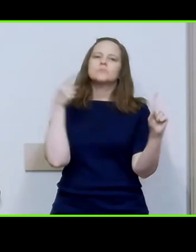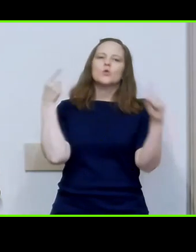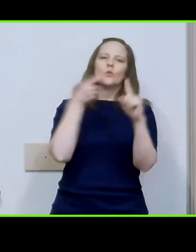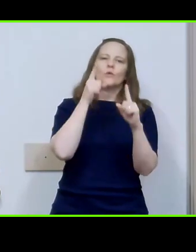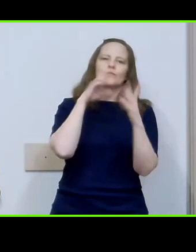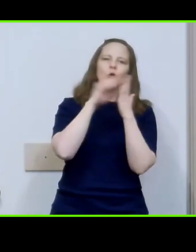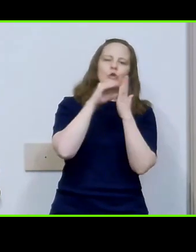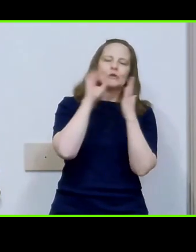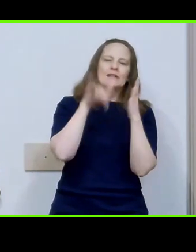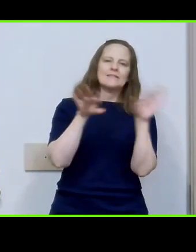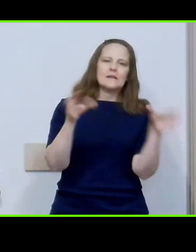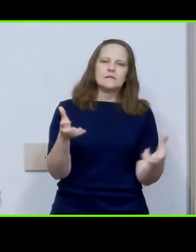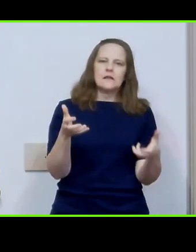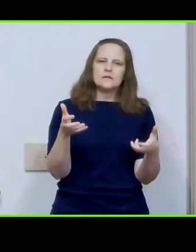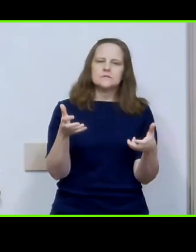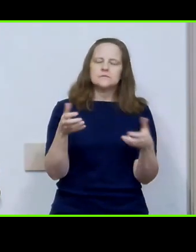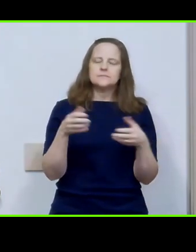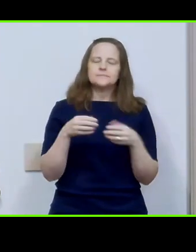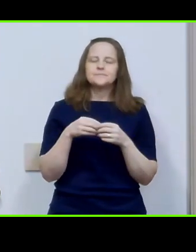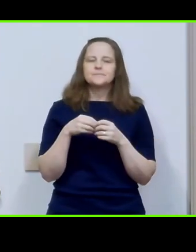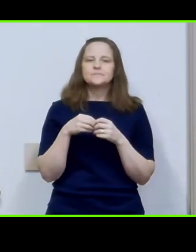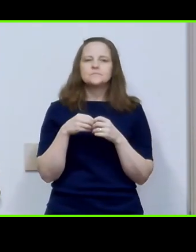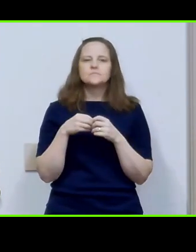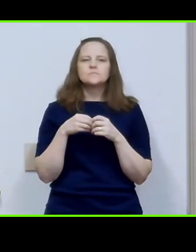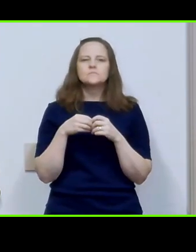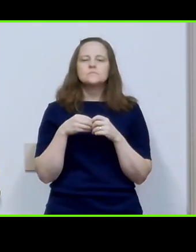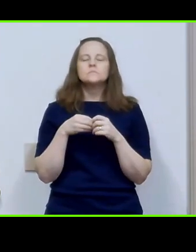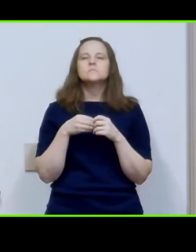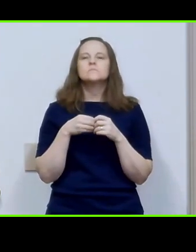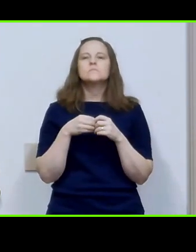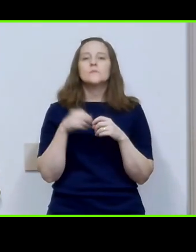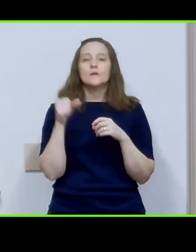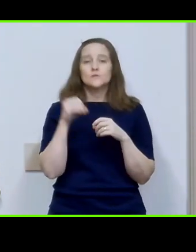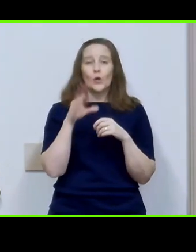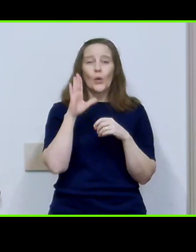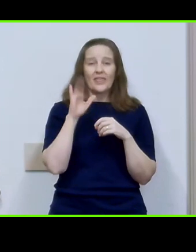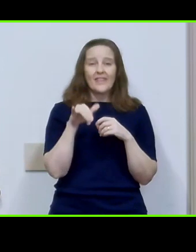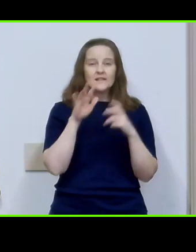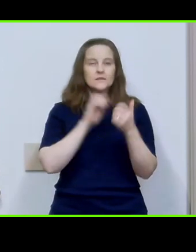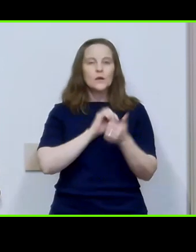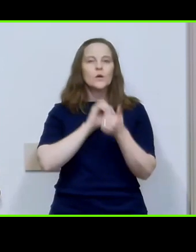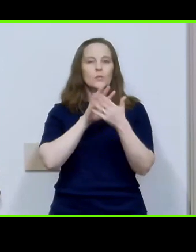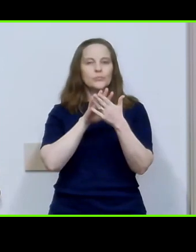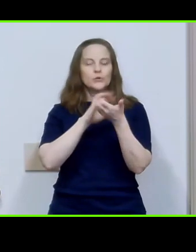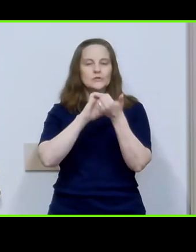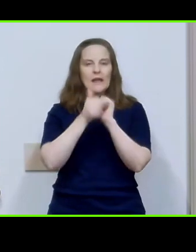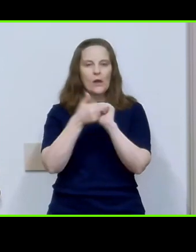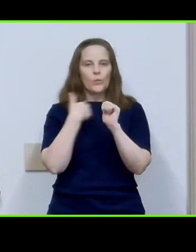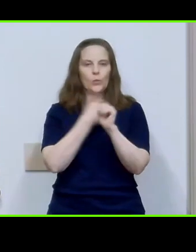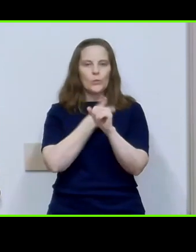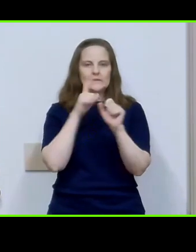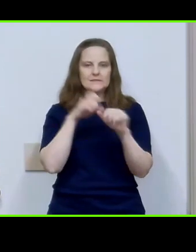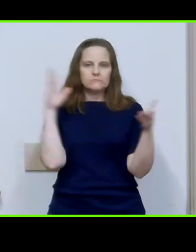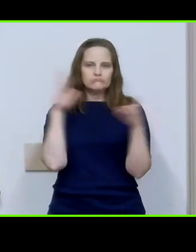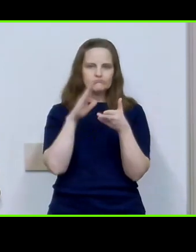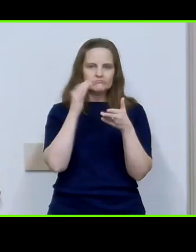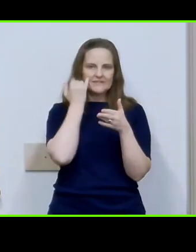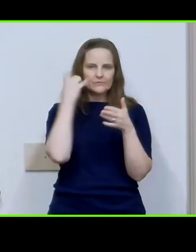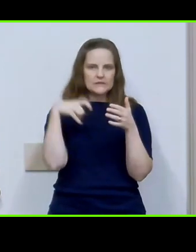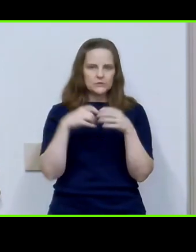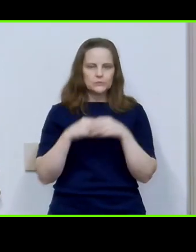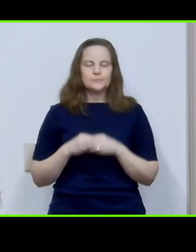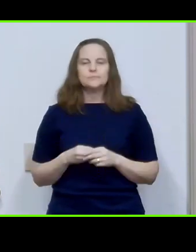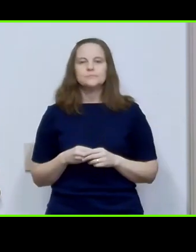the students to accomplish those competencies. And so that's the way we would approach any retreat if we needed to phase back